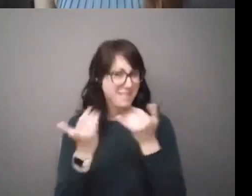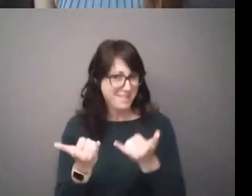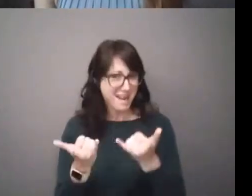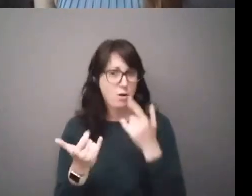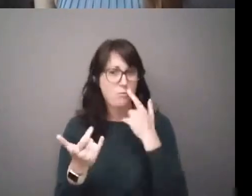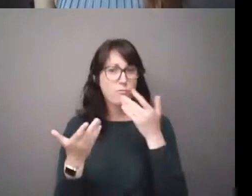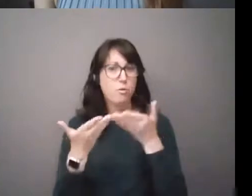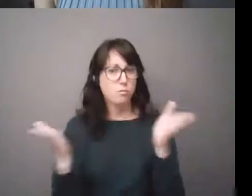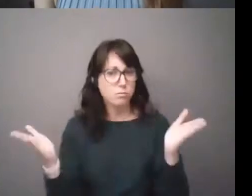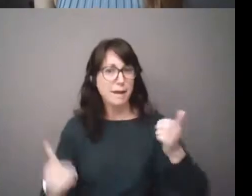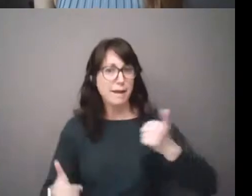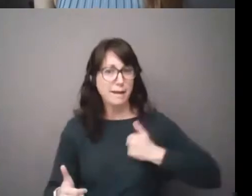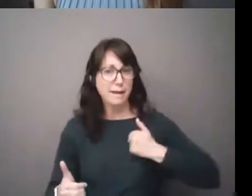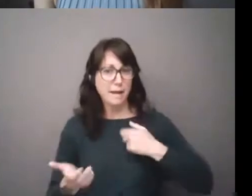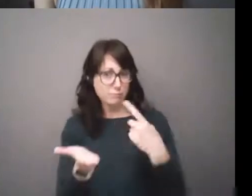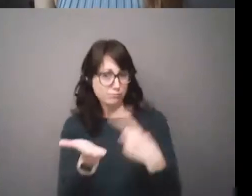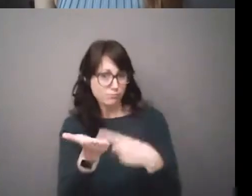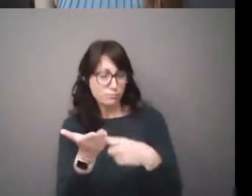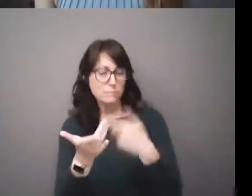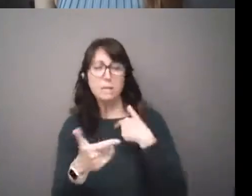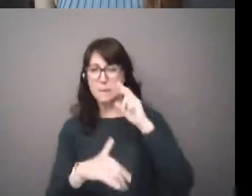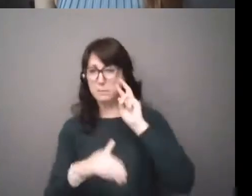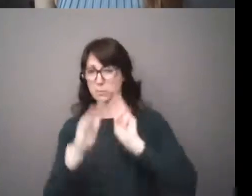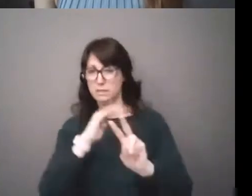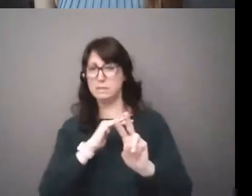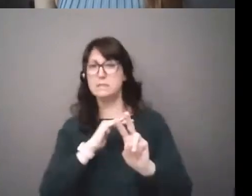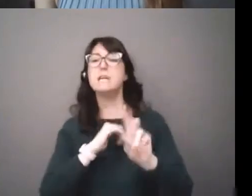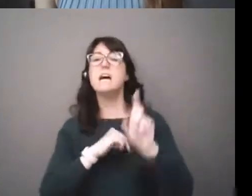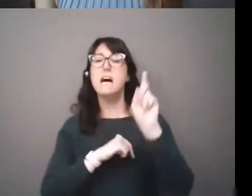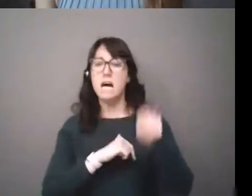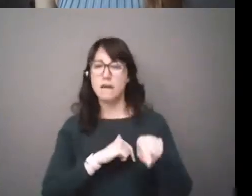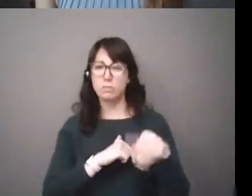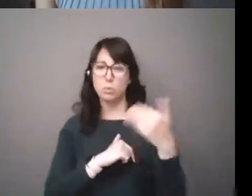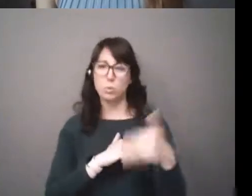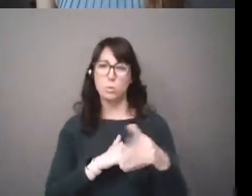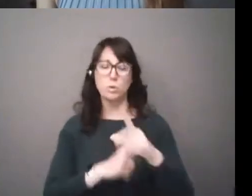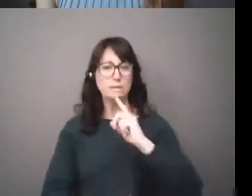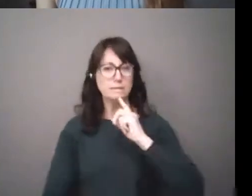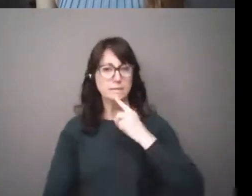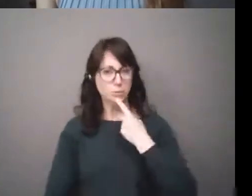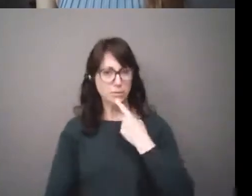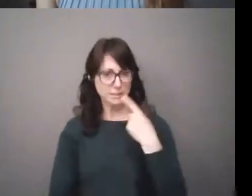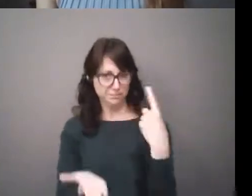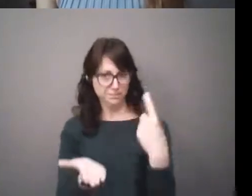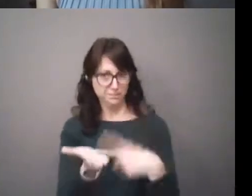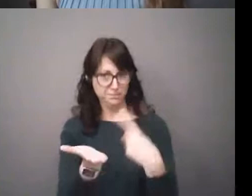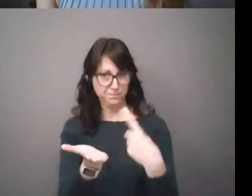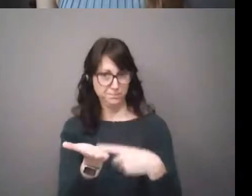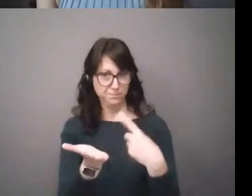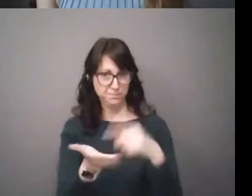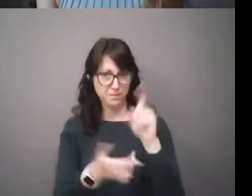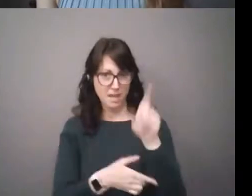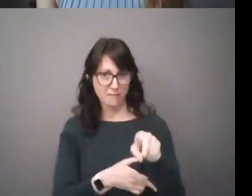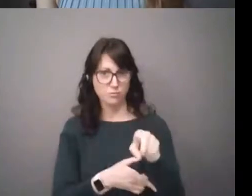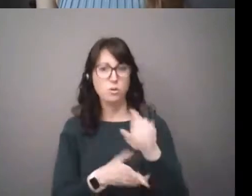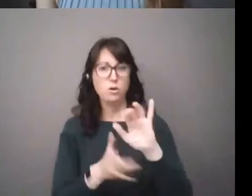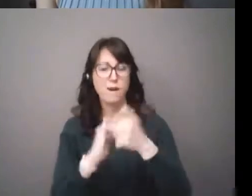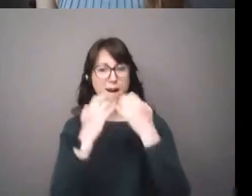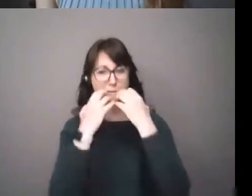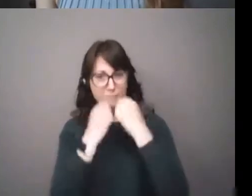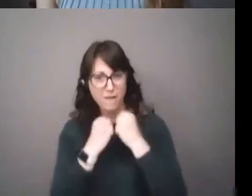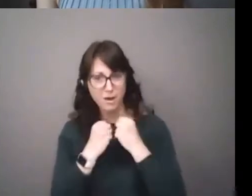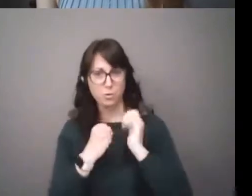would forecast or predict that we're going to have a very serious discussion on how we